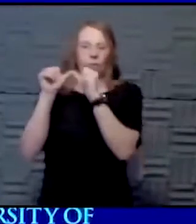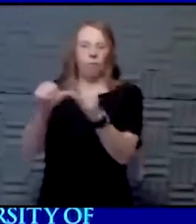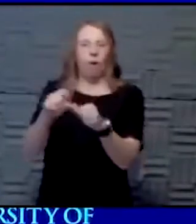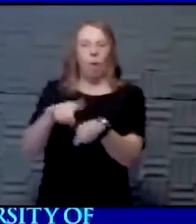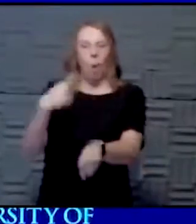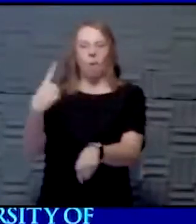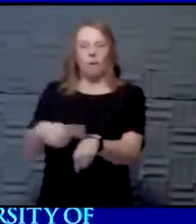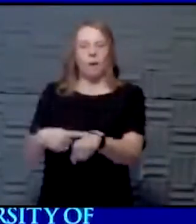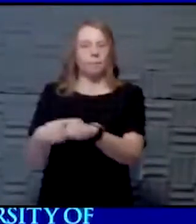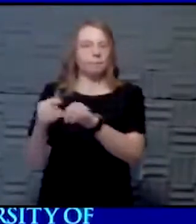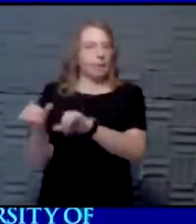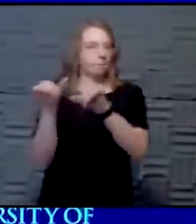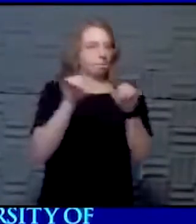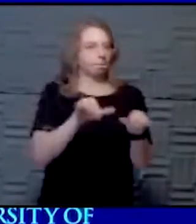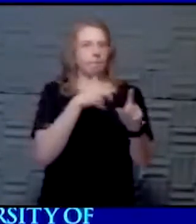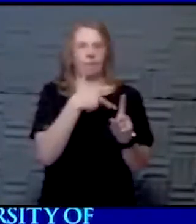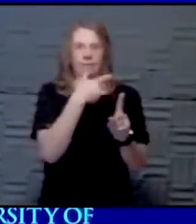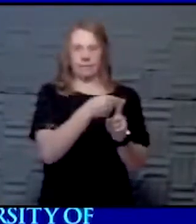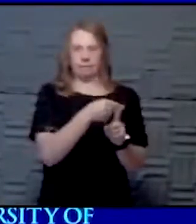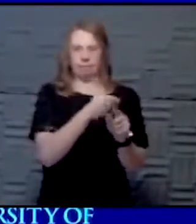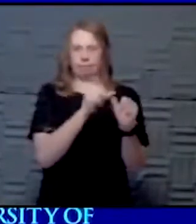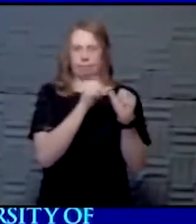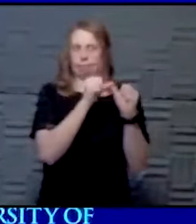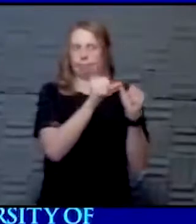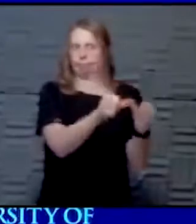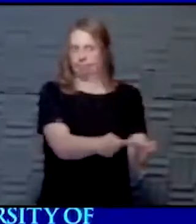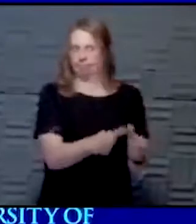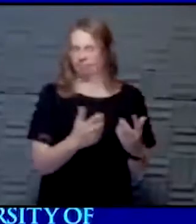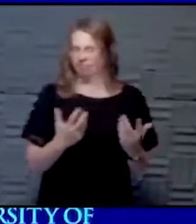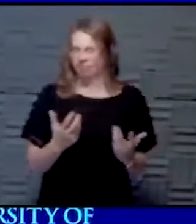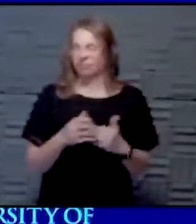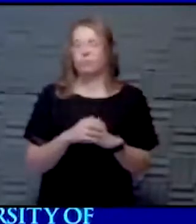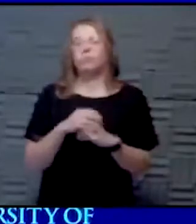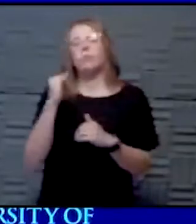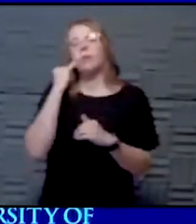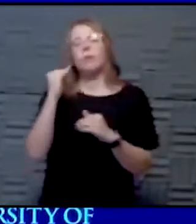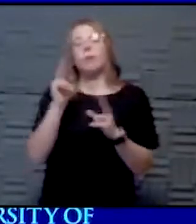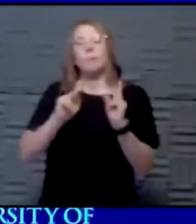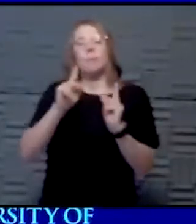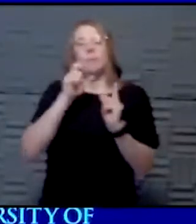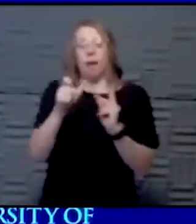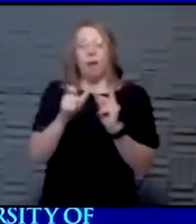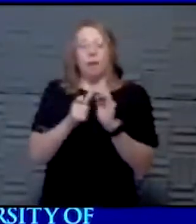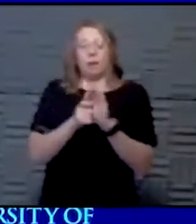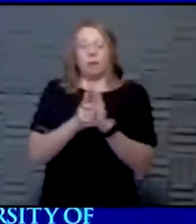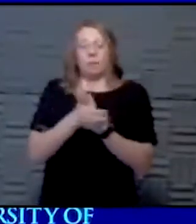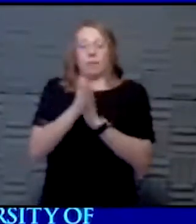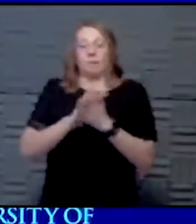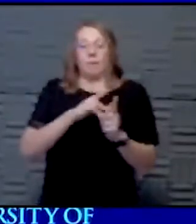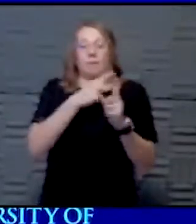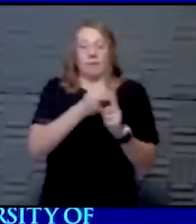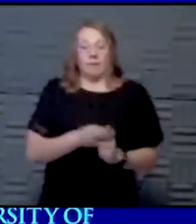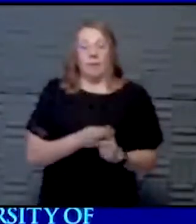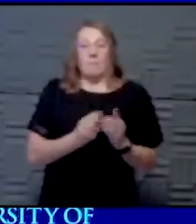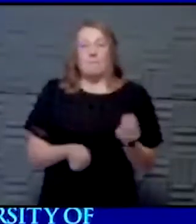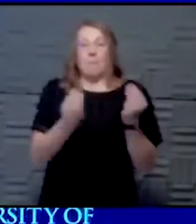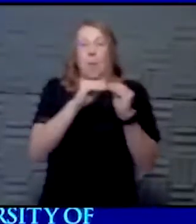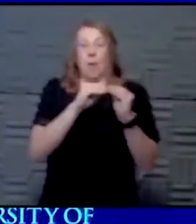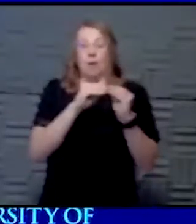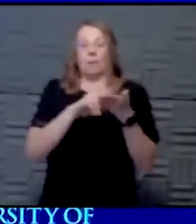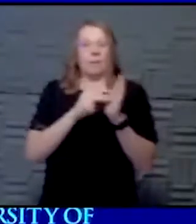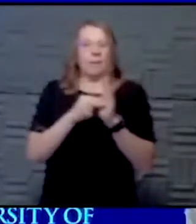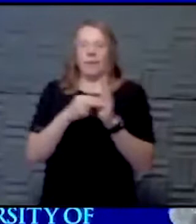vaccination. So if we don't get people vaccinated at a higher rate, then we really aren't going to achieve herd